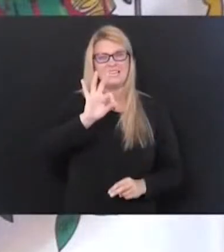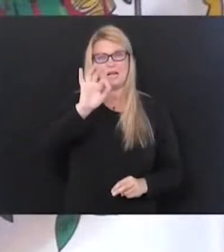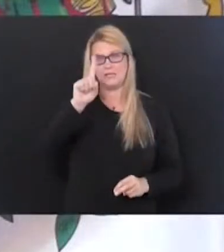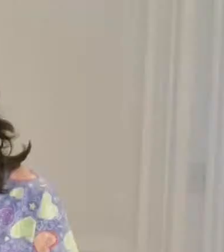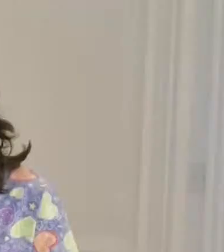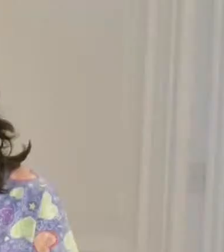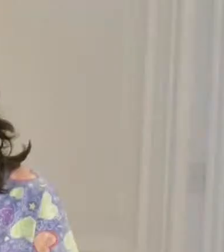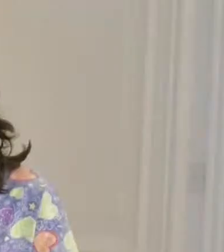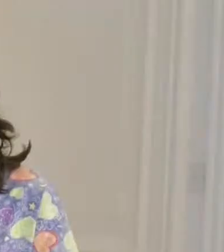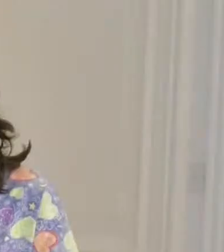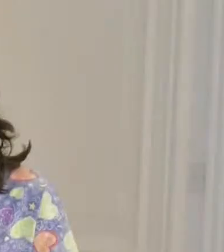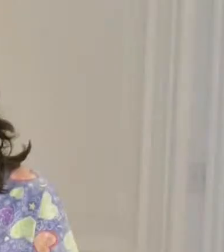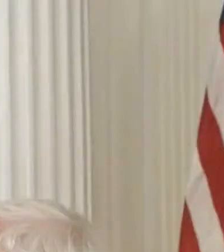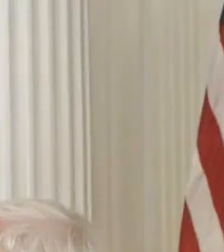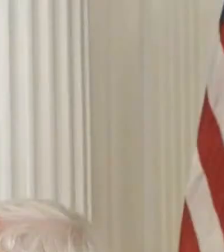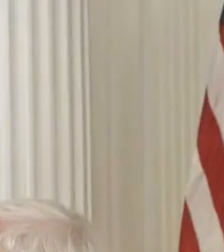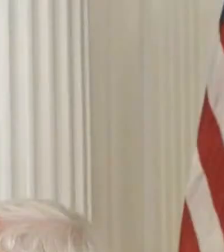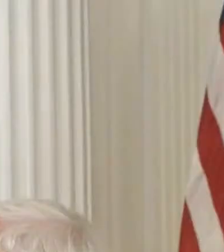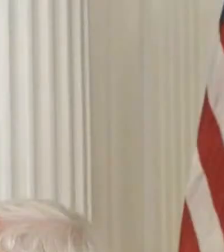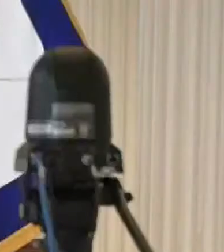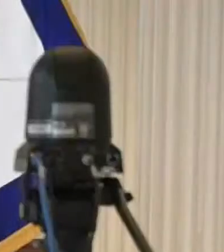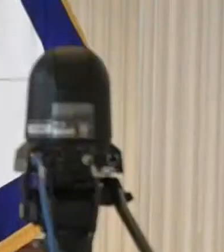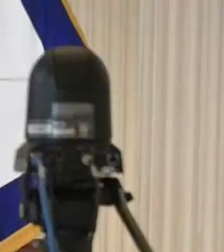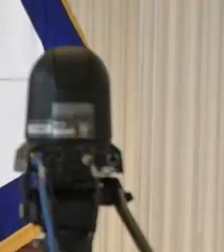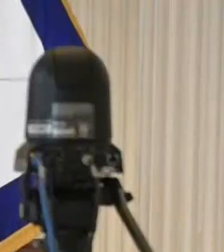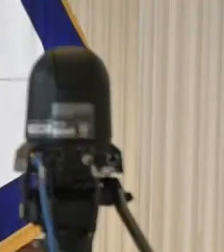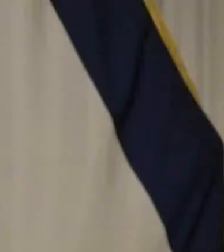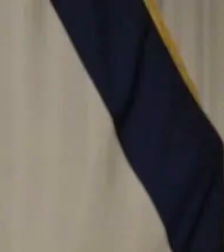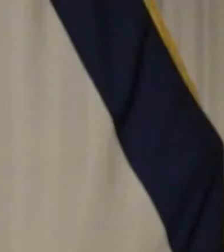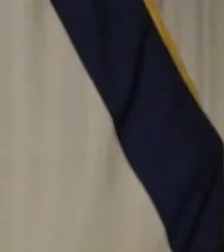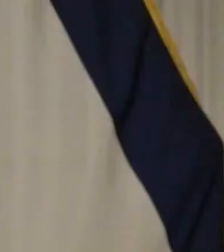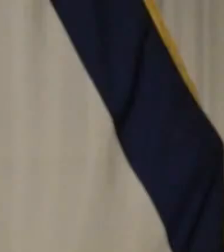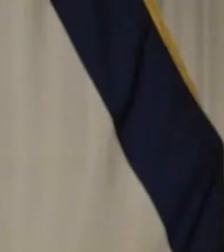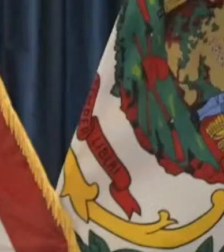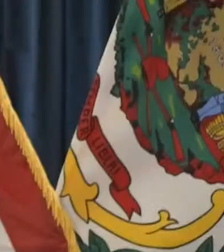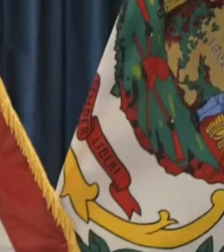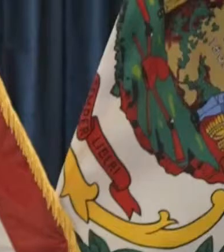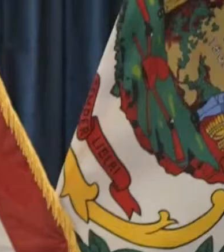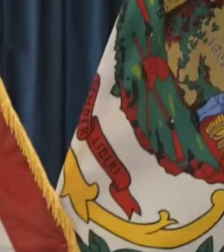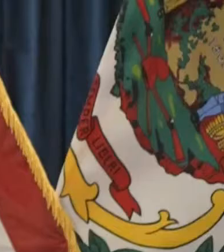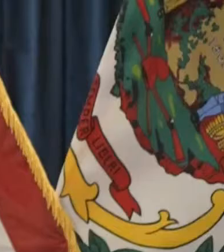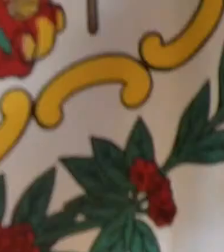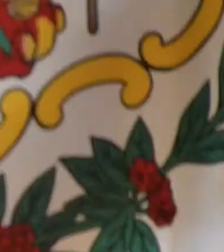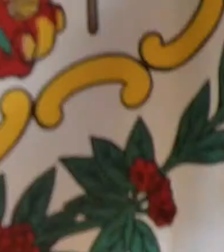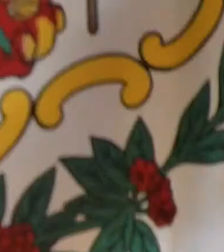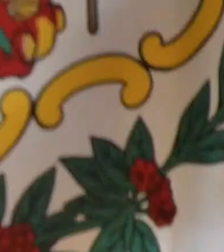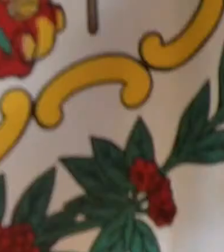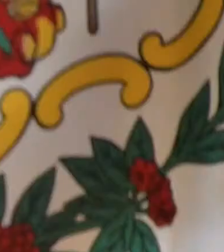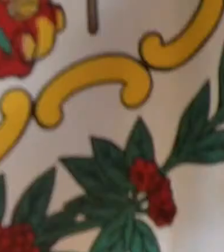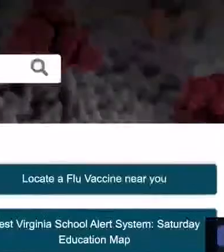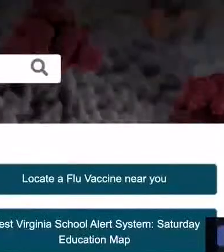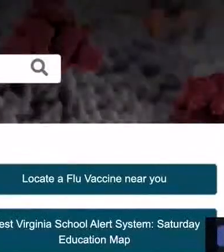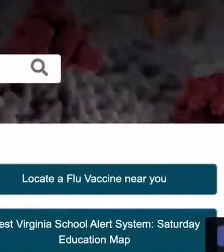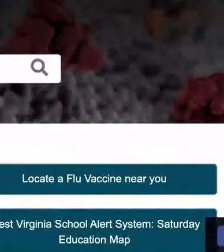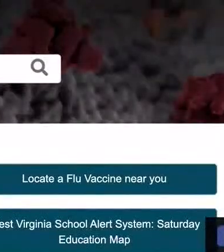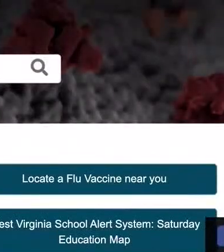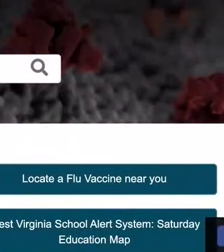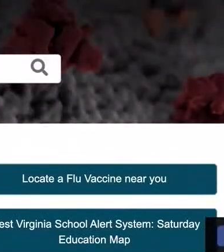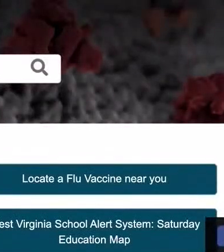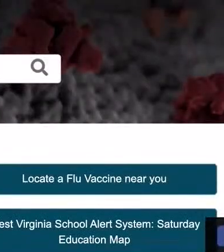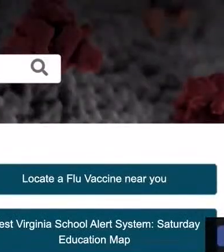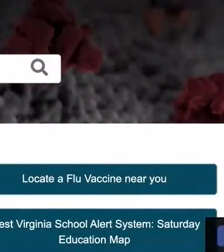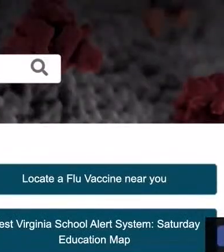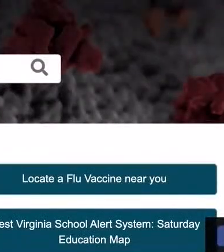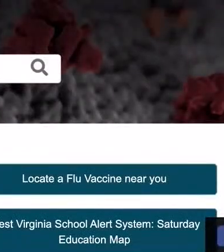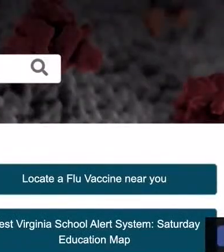For over a year, Governor Jim Justice's top priority has been guiding West Virginia through the COVID-19 pandemic, with the setup of an